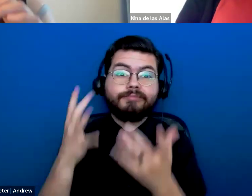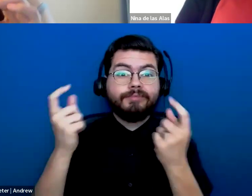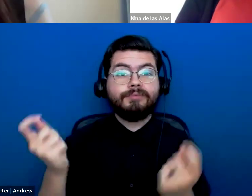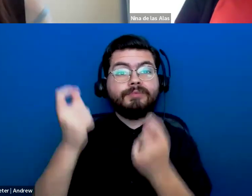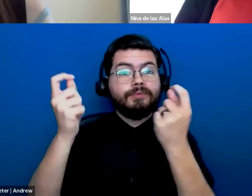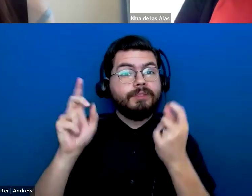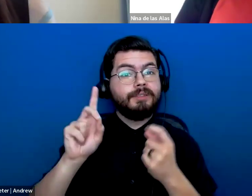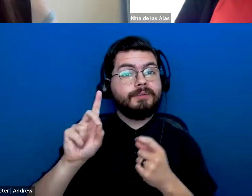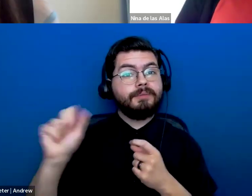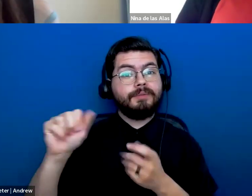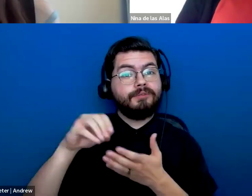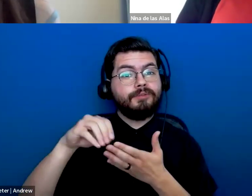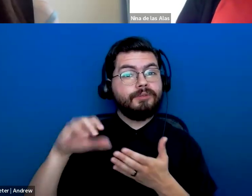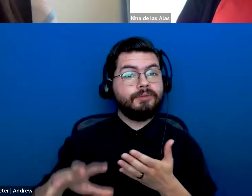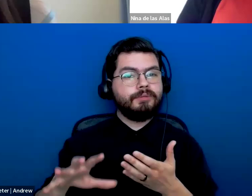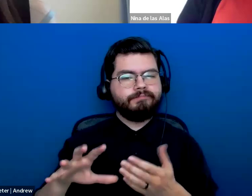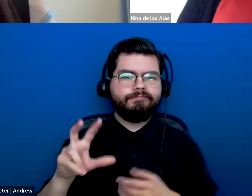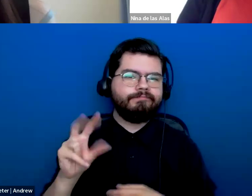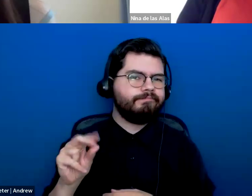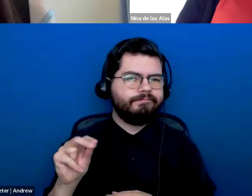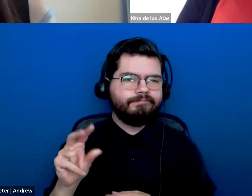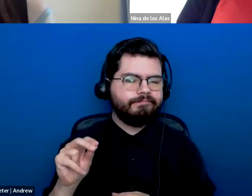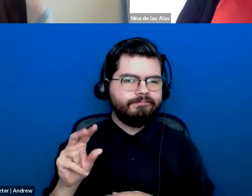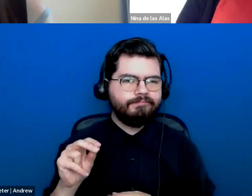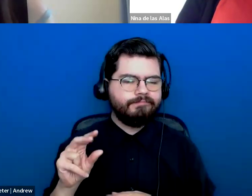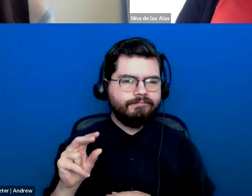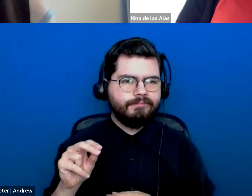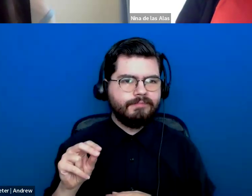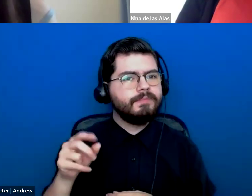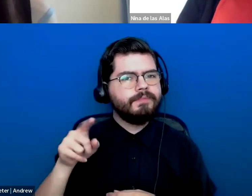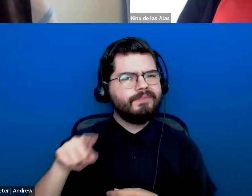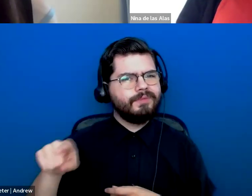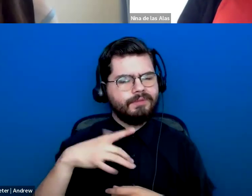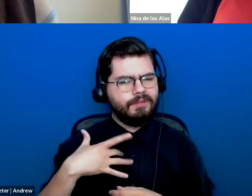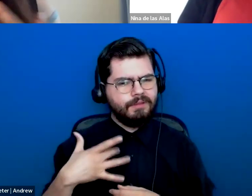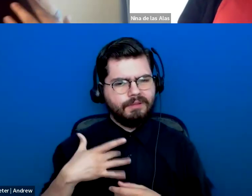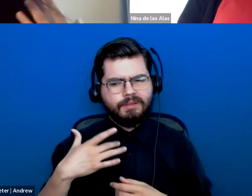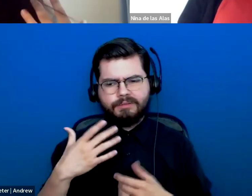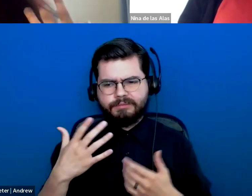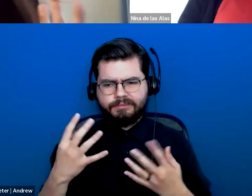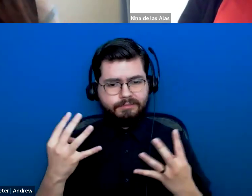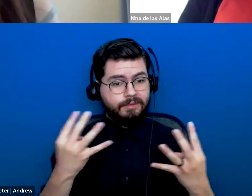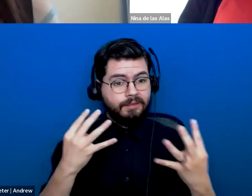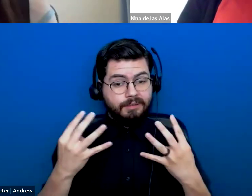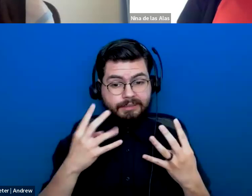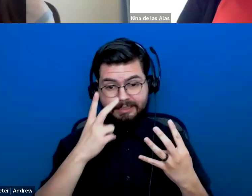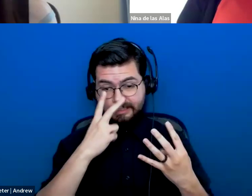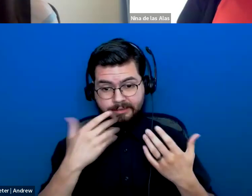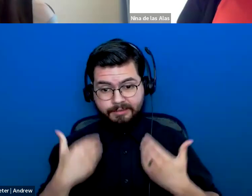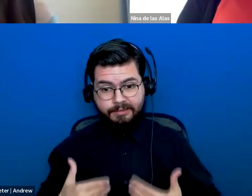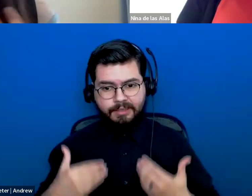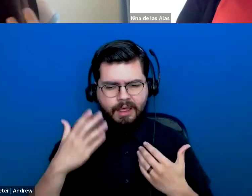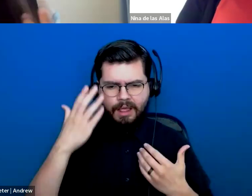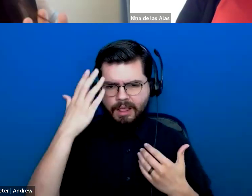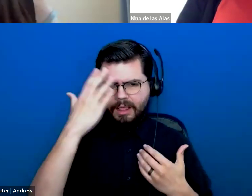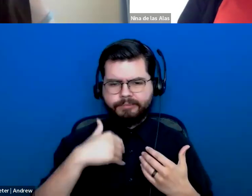this silence can make students feel even more invisible. So based on my conversation